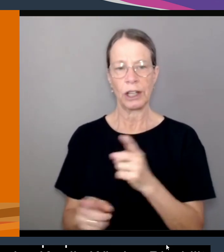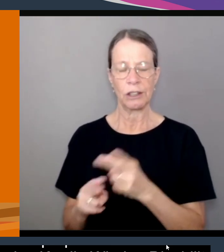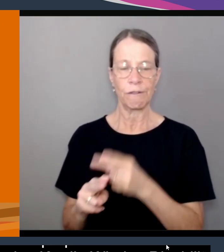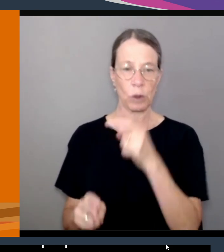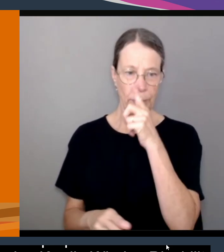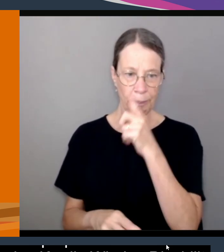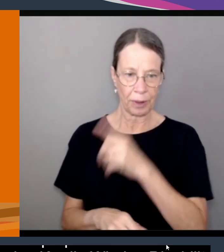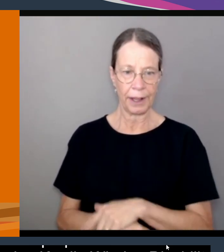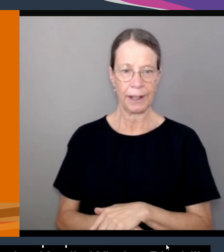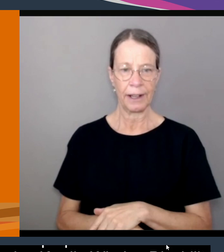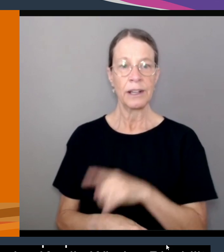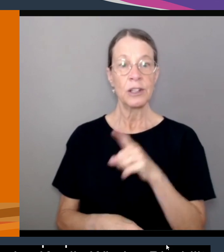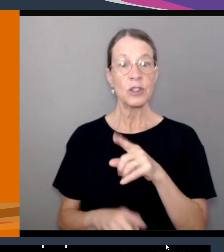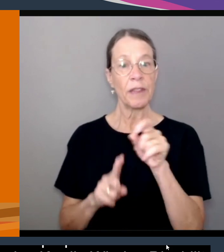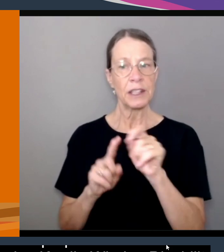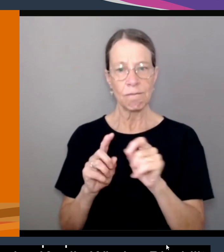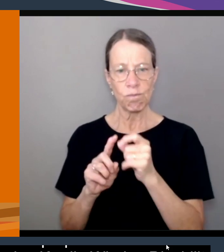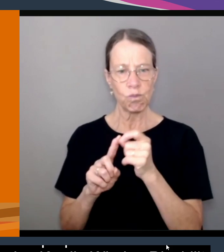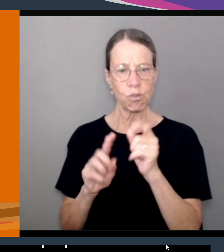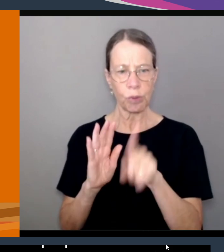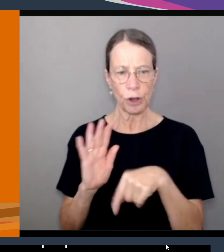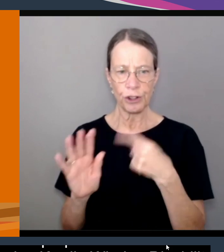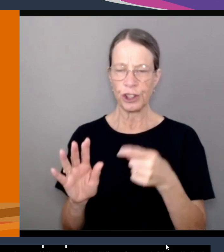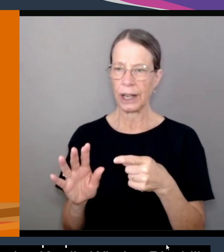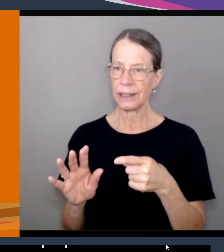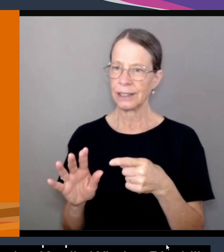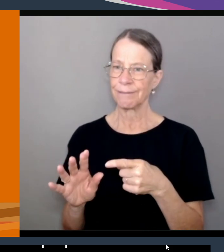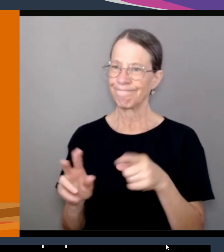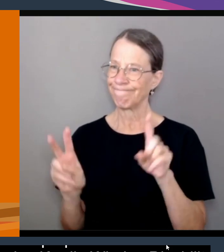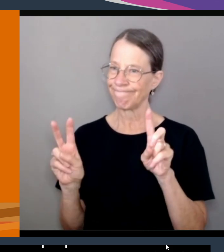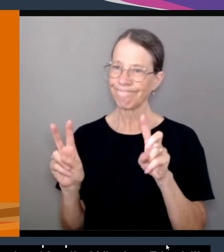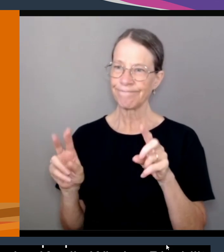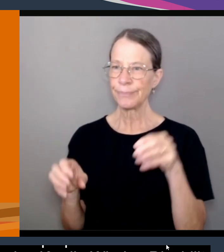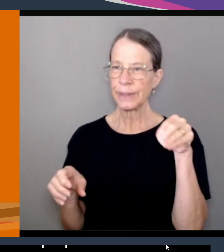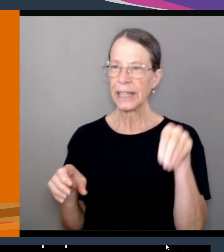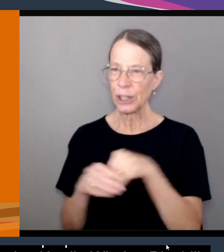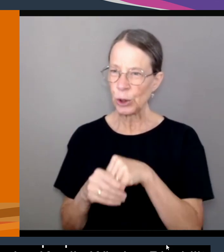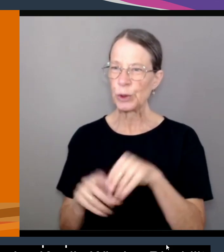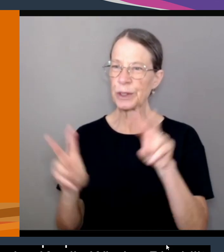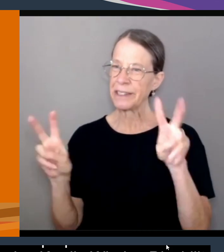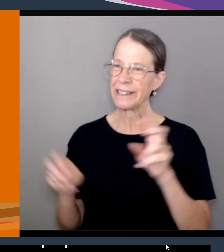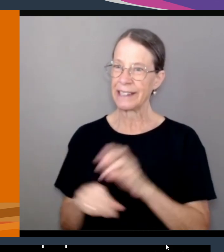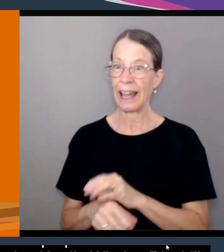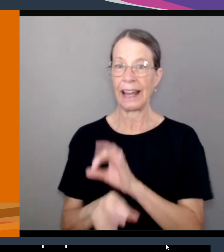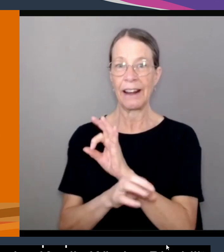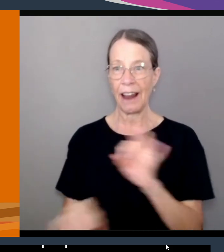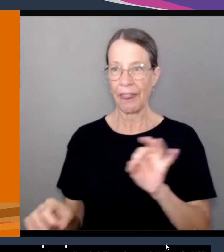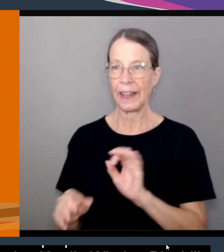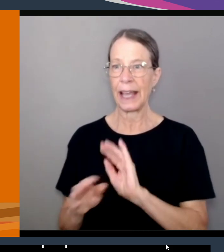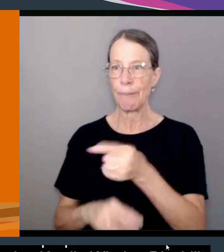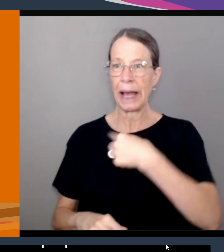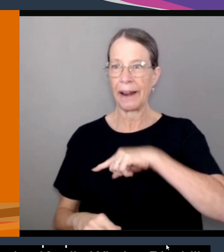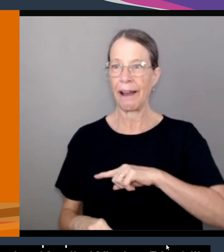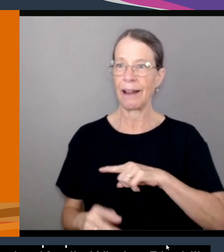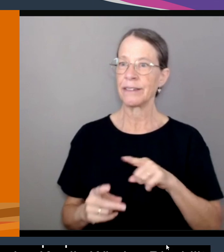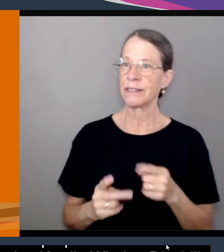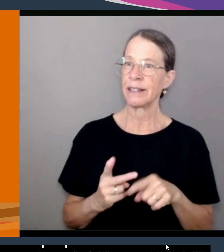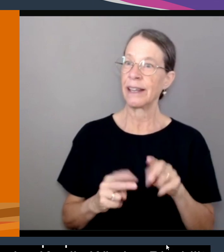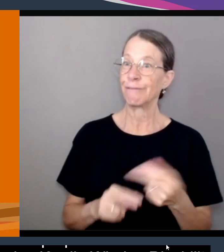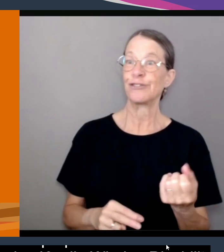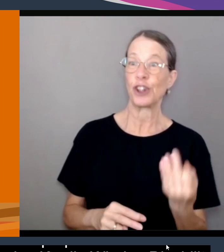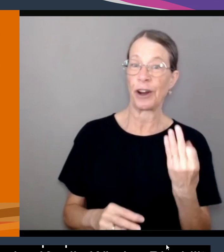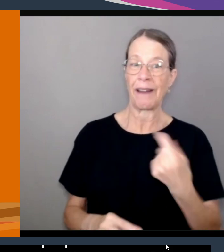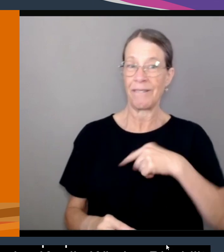project embraces the saying, nothing about us without us, and I'm really proud to be a part of this project